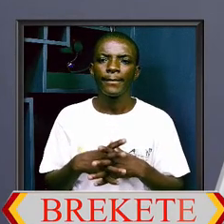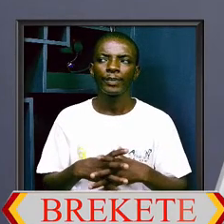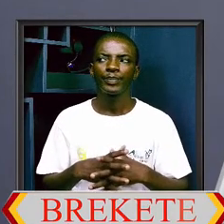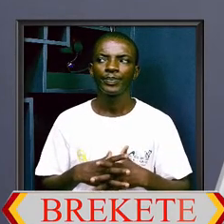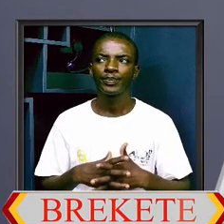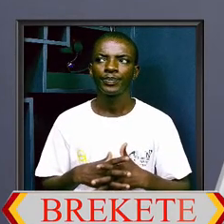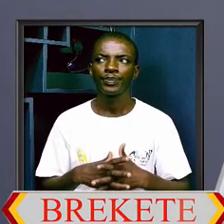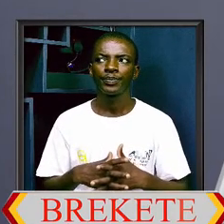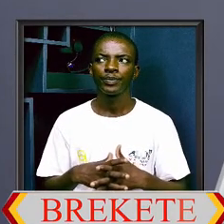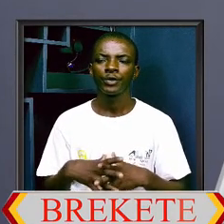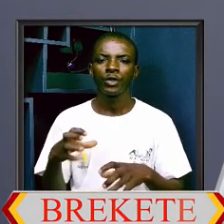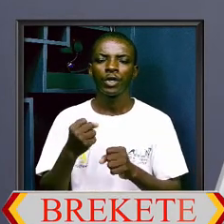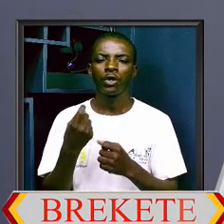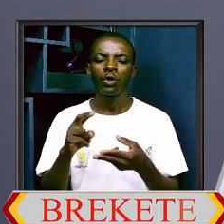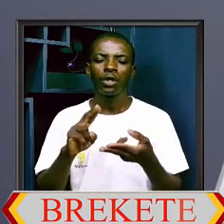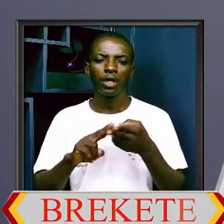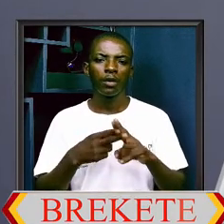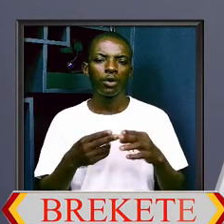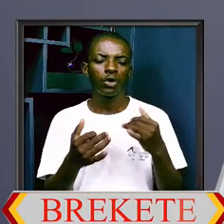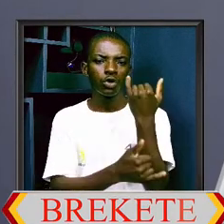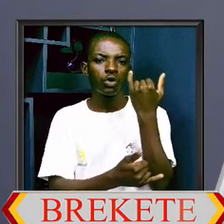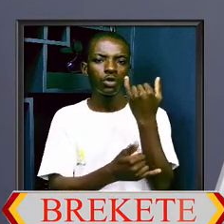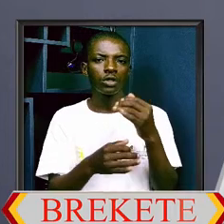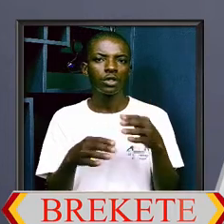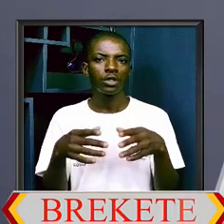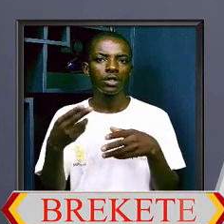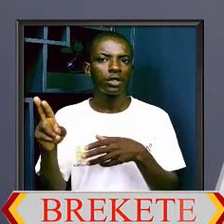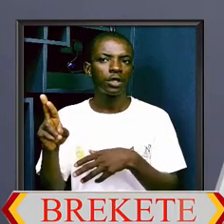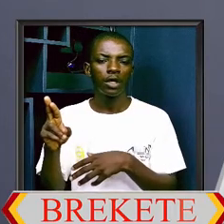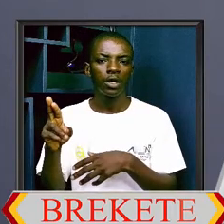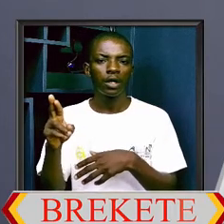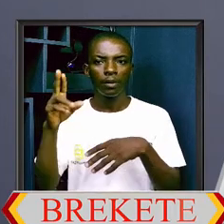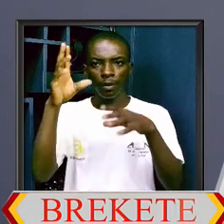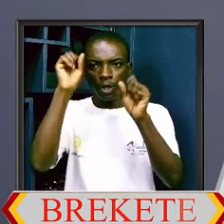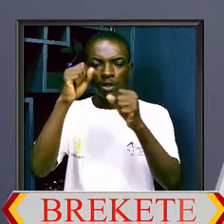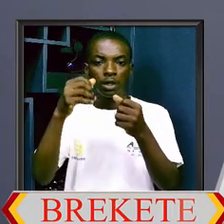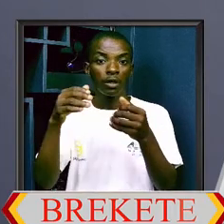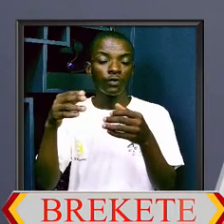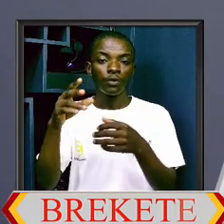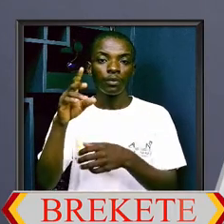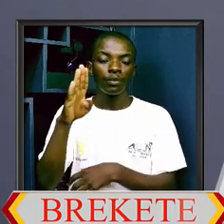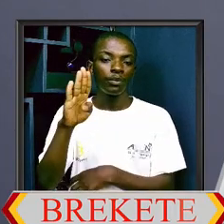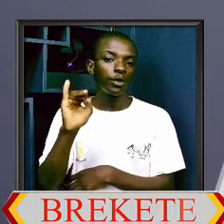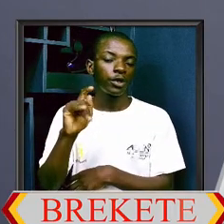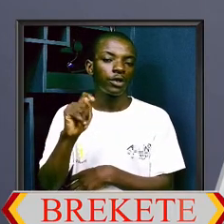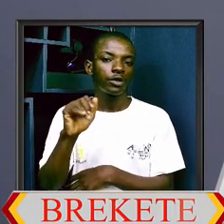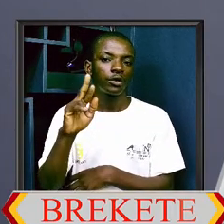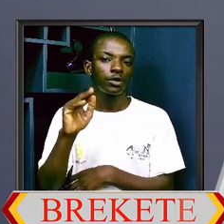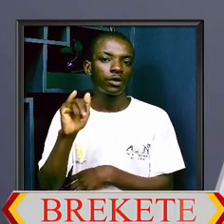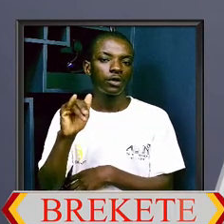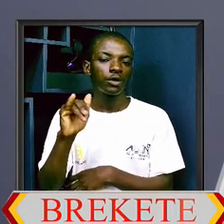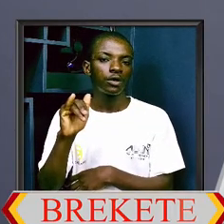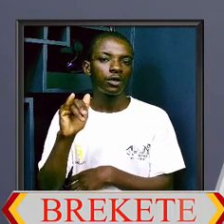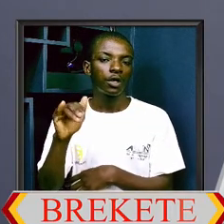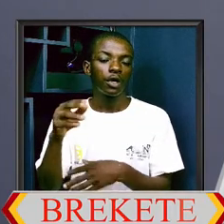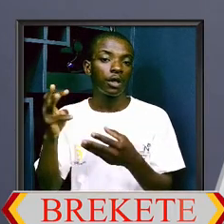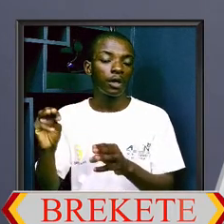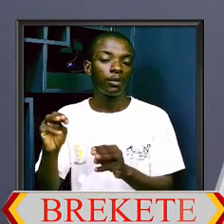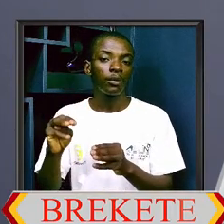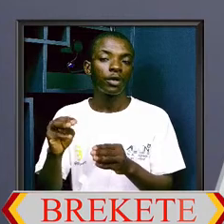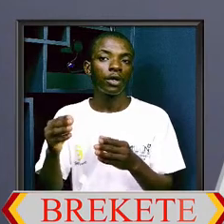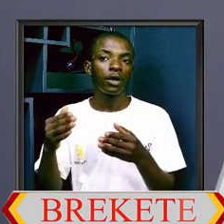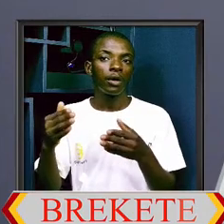though you get one neighboring country where we get here they are President don't betray them you go